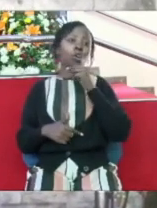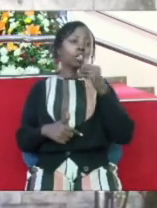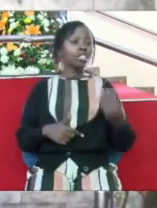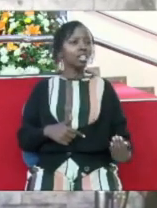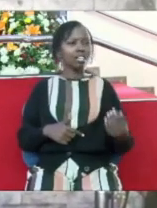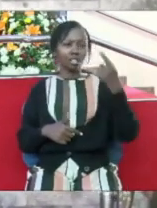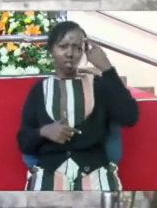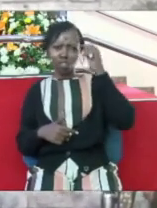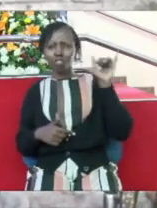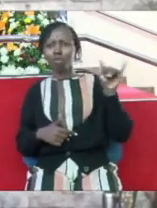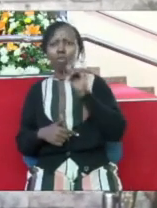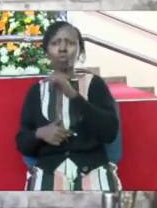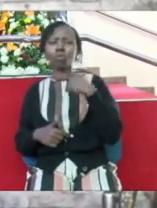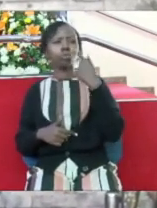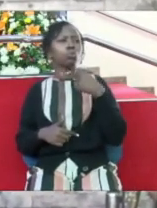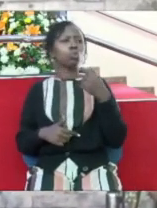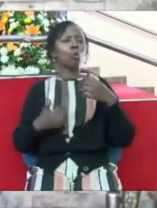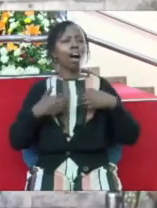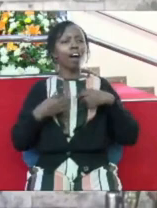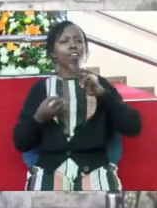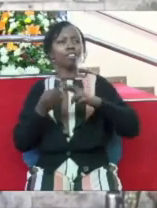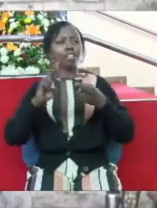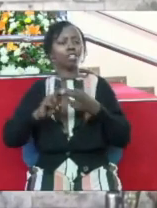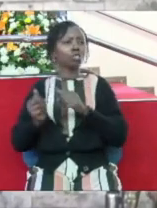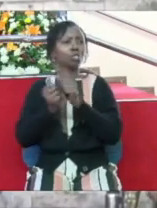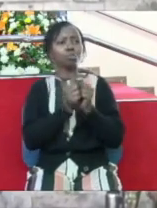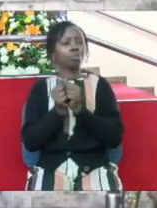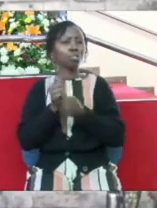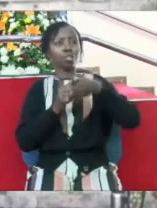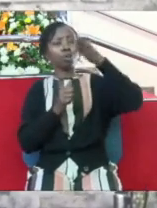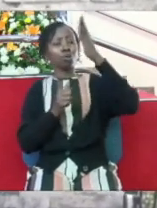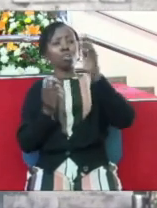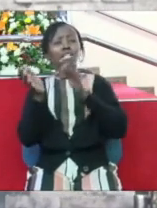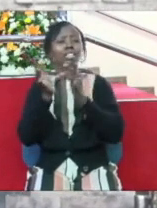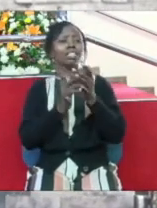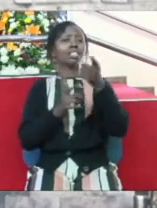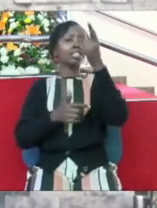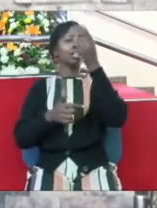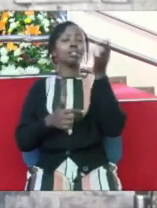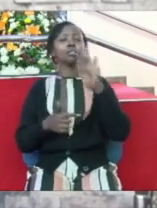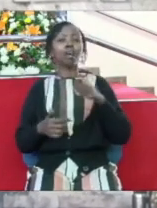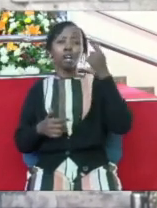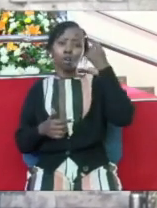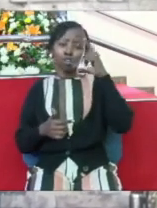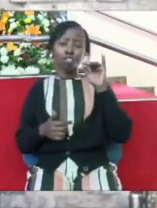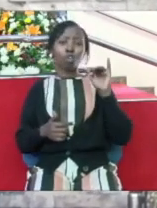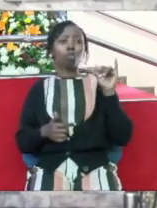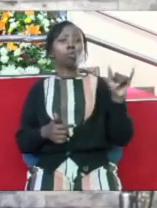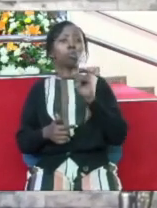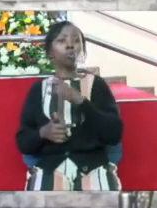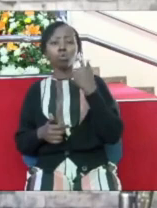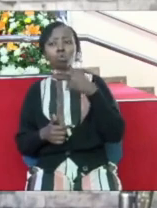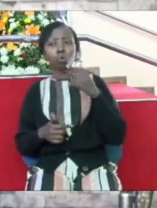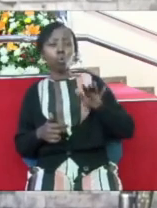who are walking with him in intimacy. Anakuja kwa wale ambao wanatembea na yeye kwa ukaribu. He is coming back for the remnants. Anakuja kwa wale ambao wamebakiwa. And